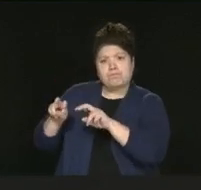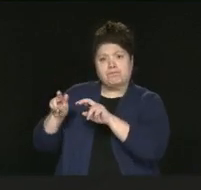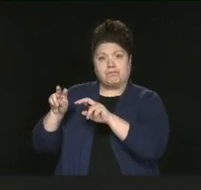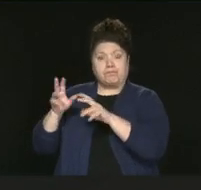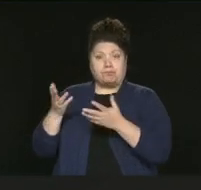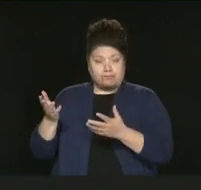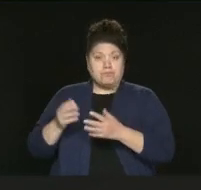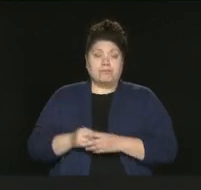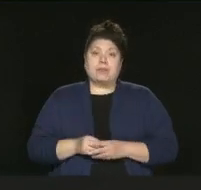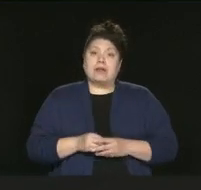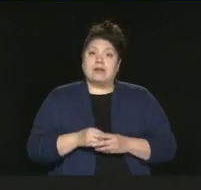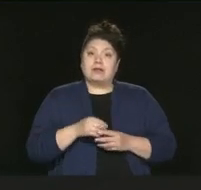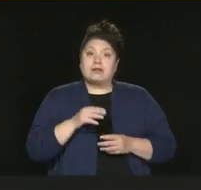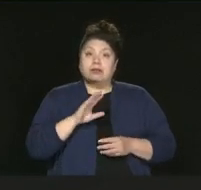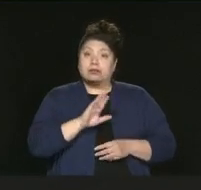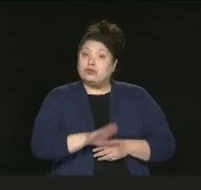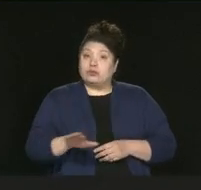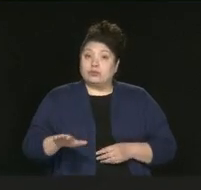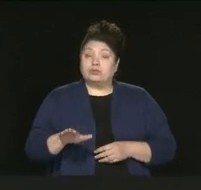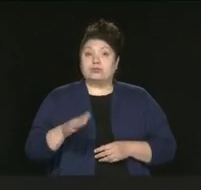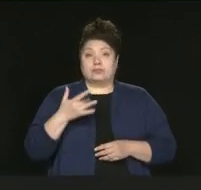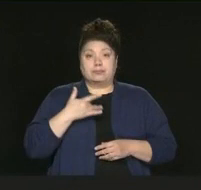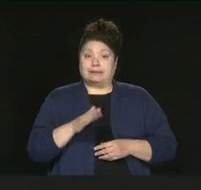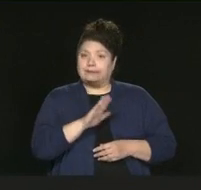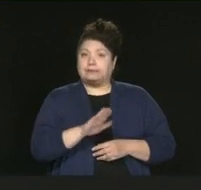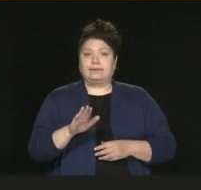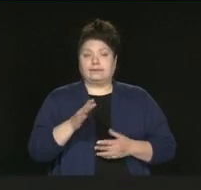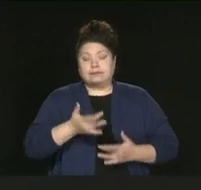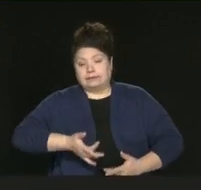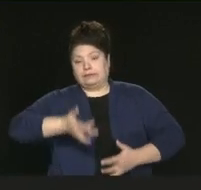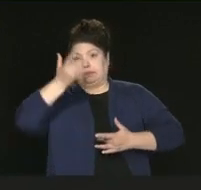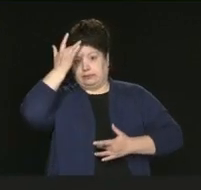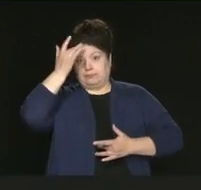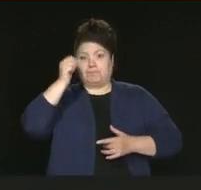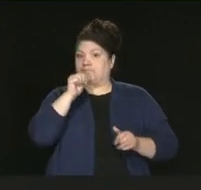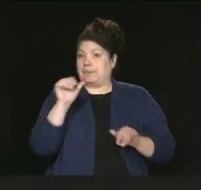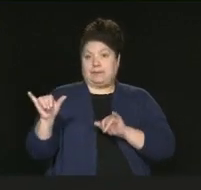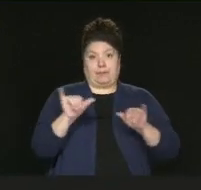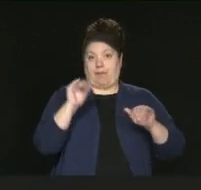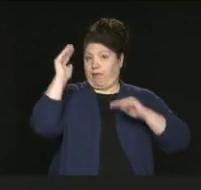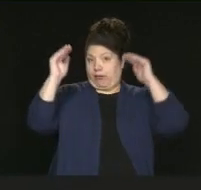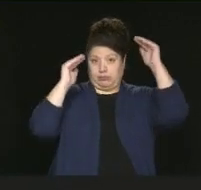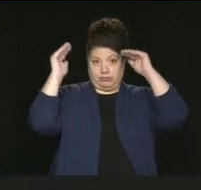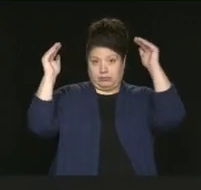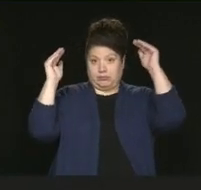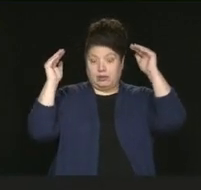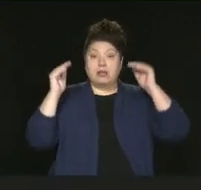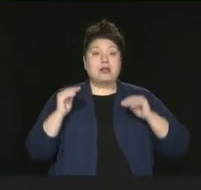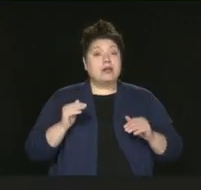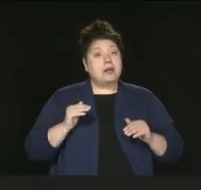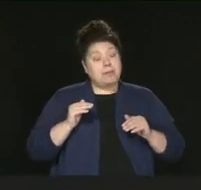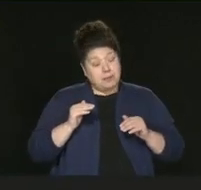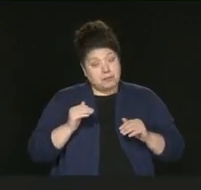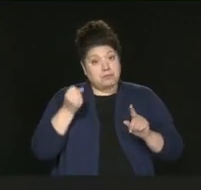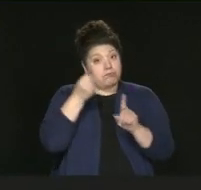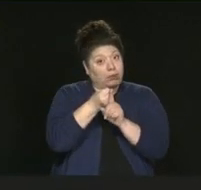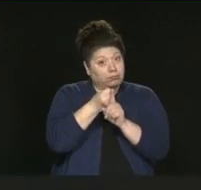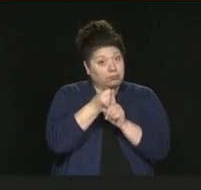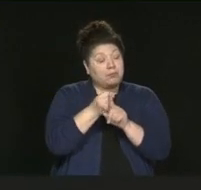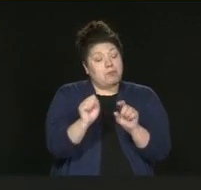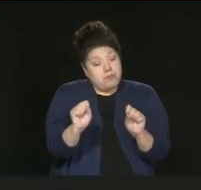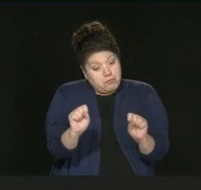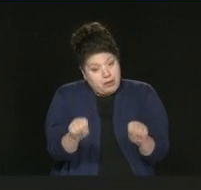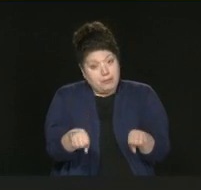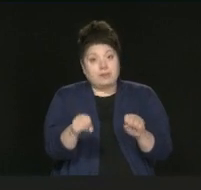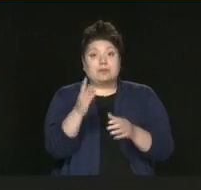much less severe outcome. That's not to say that rarely some more severe outcomes could occur,